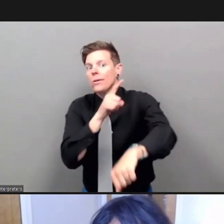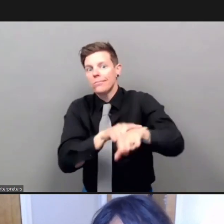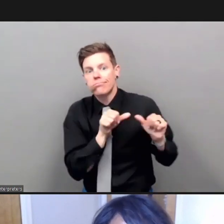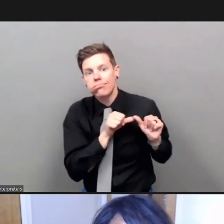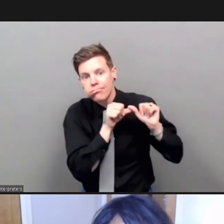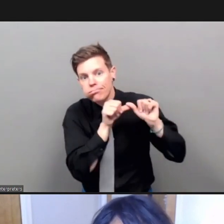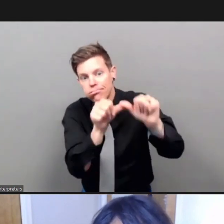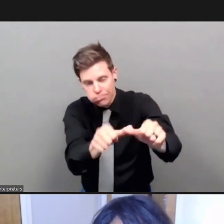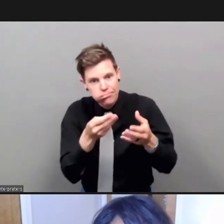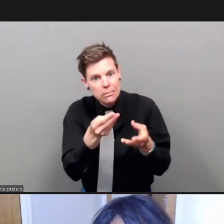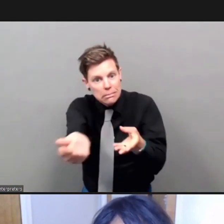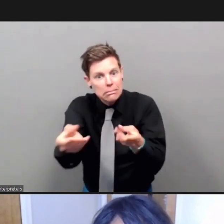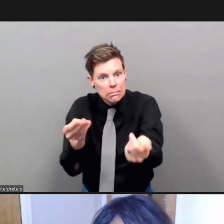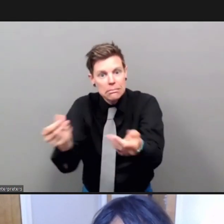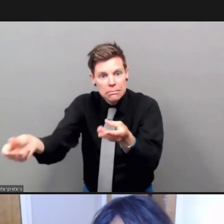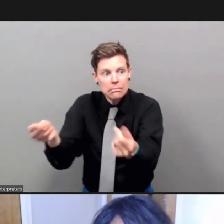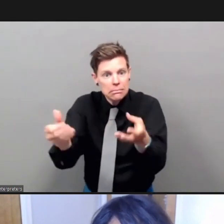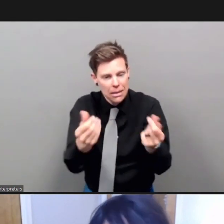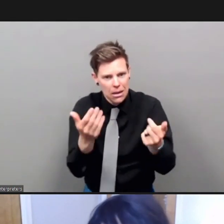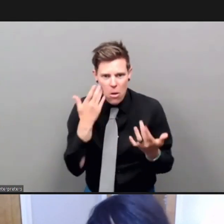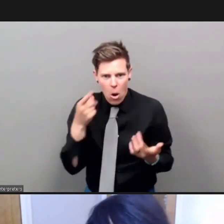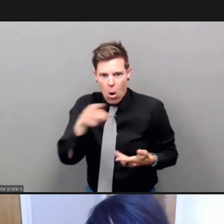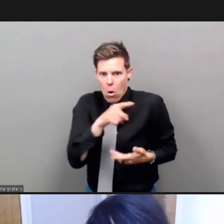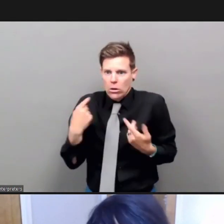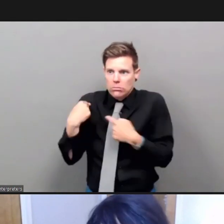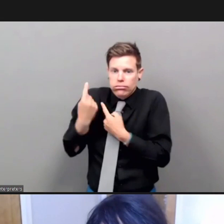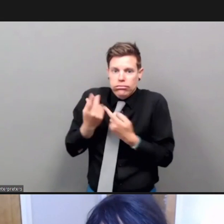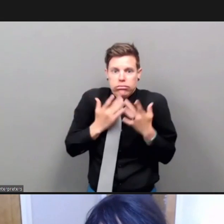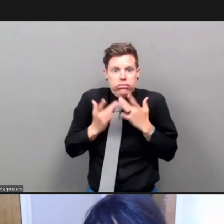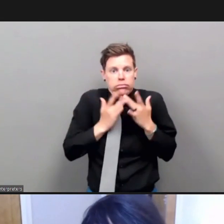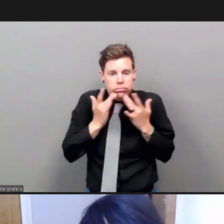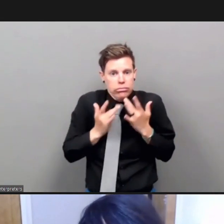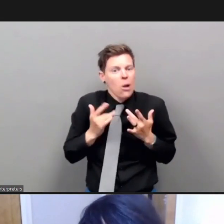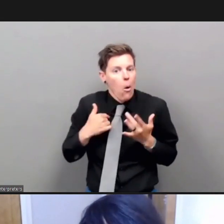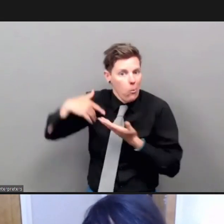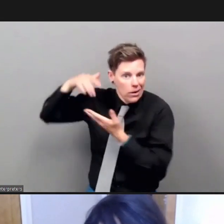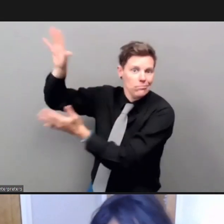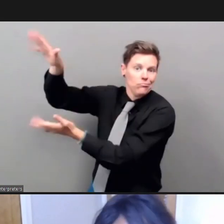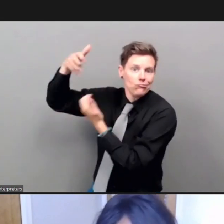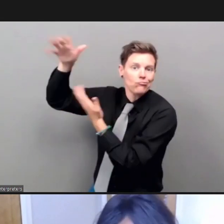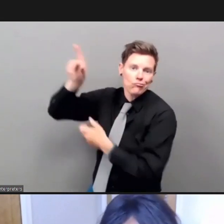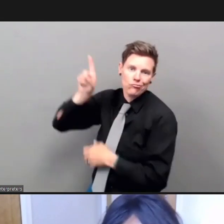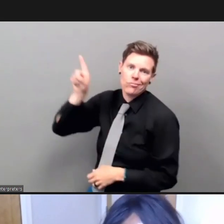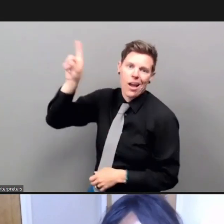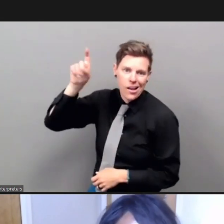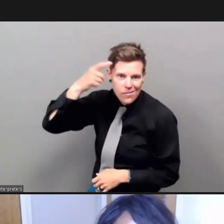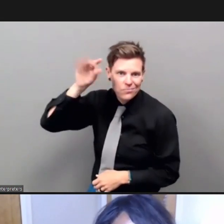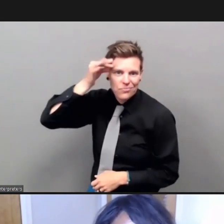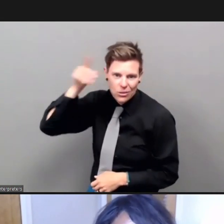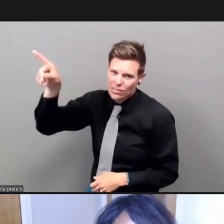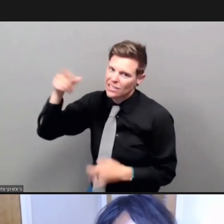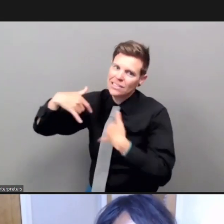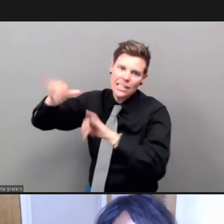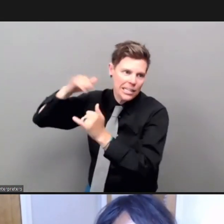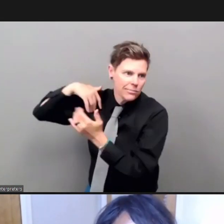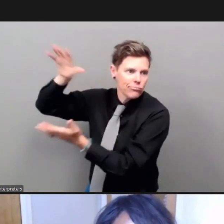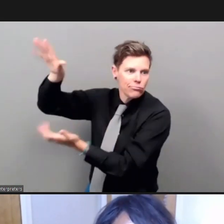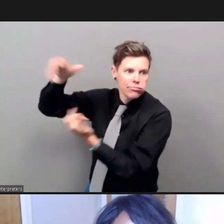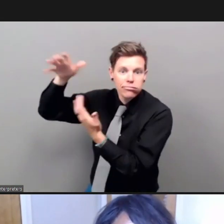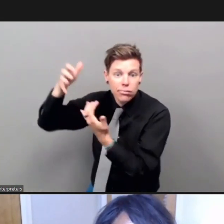government, officially feels that the pandemic has gotten to the point from a virus point of view that we